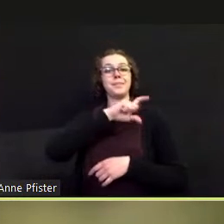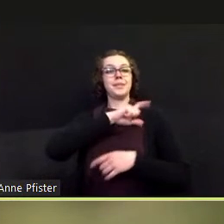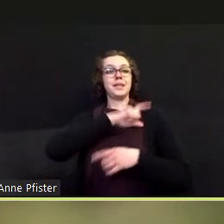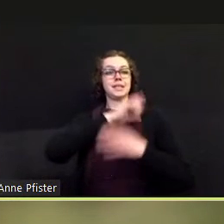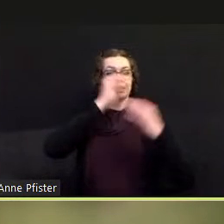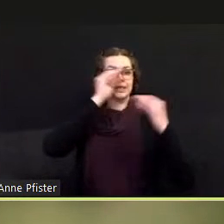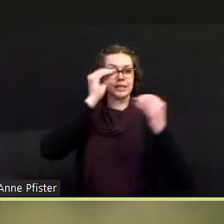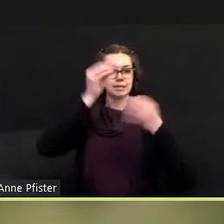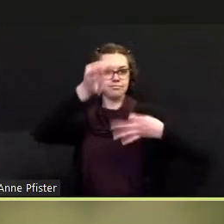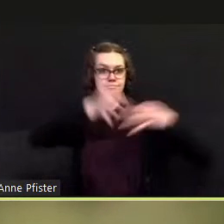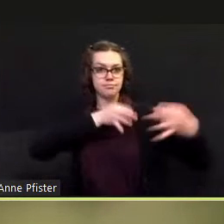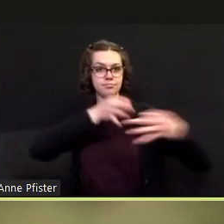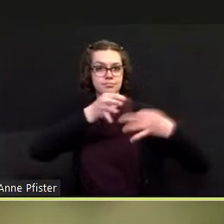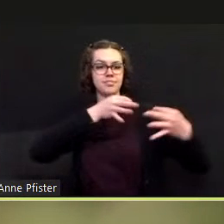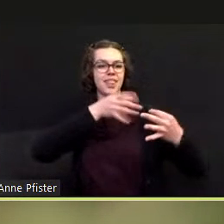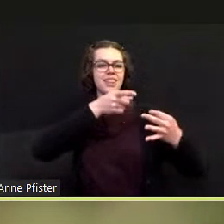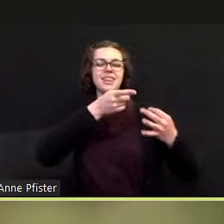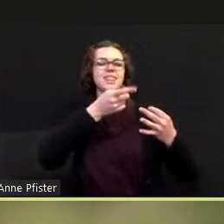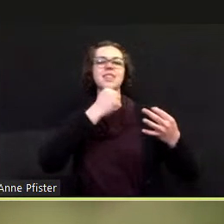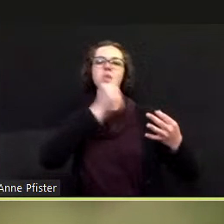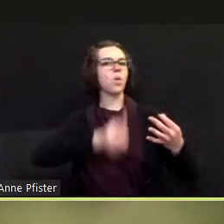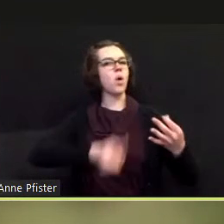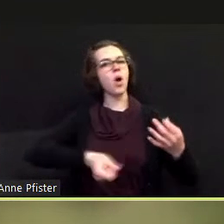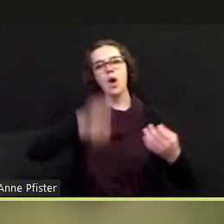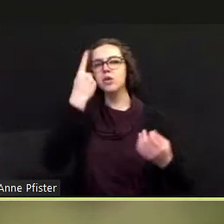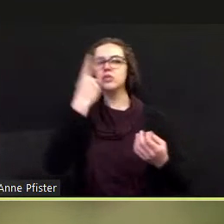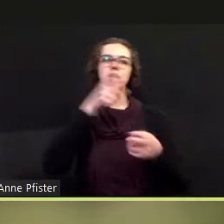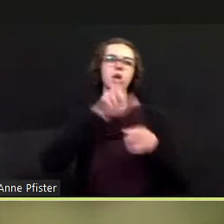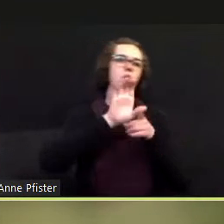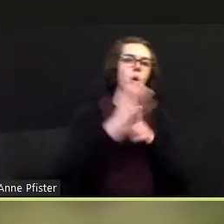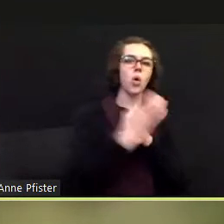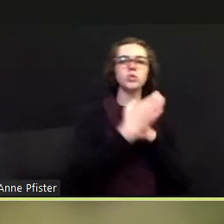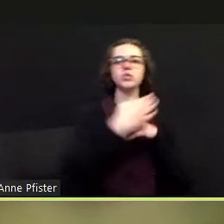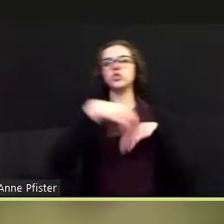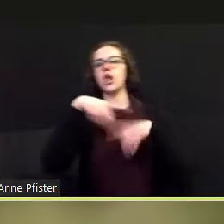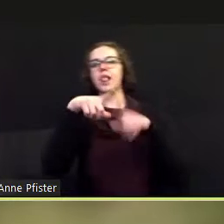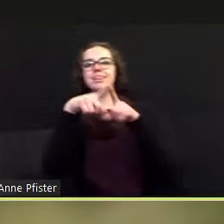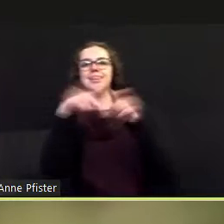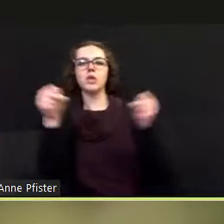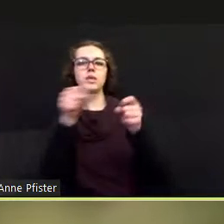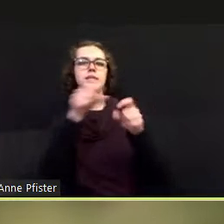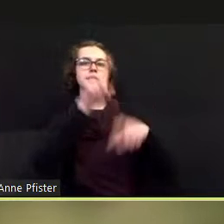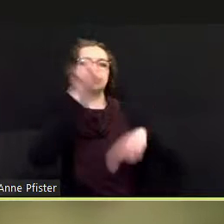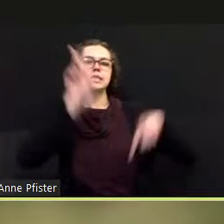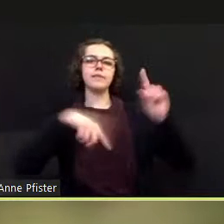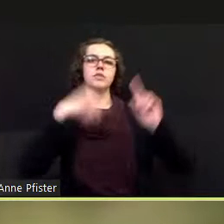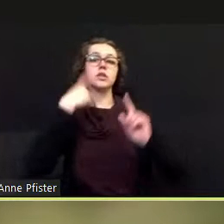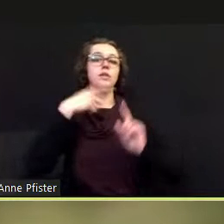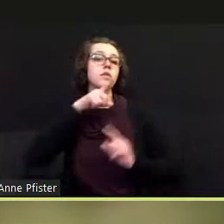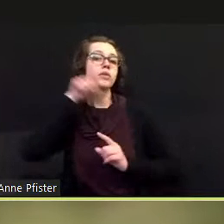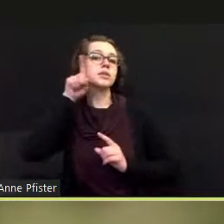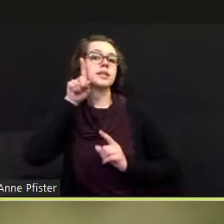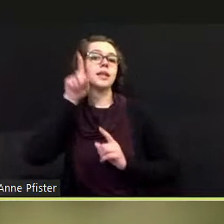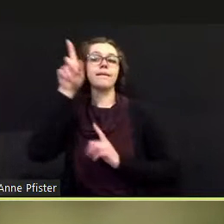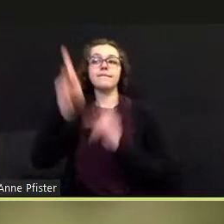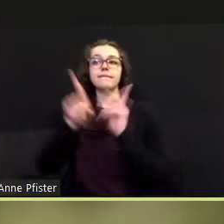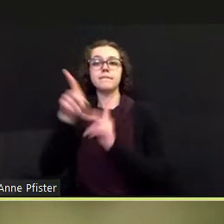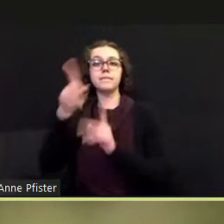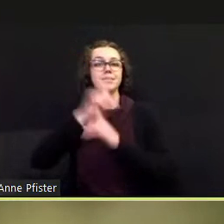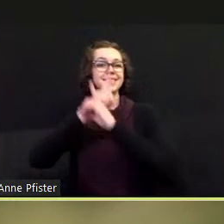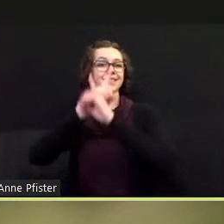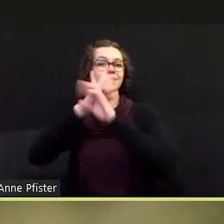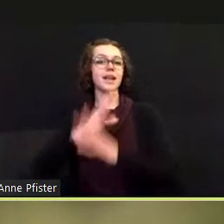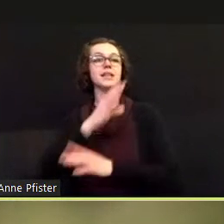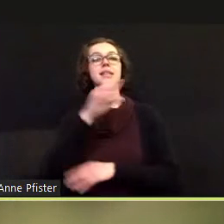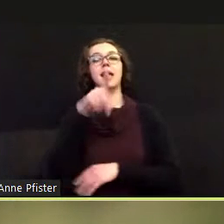of understanding of the cultural and linguistic diversity of deaf defendants, and especially defendants of color. And it